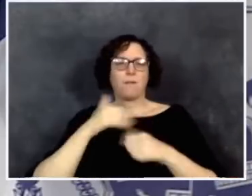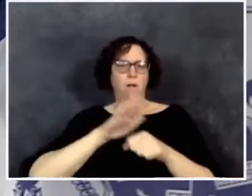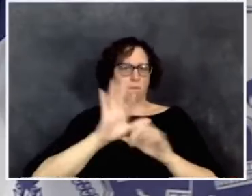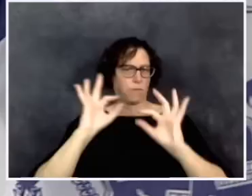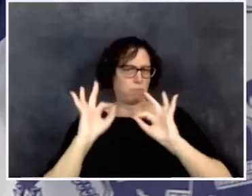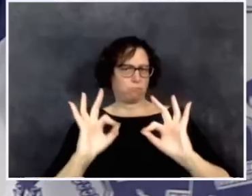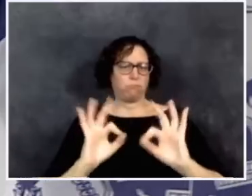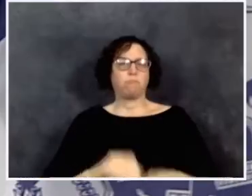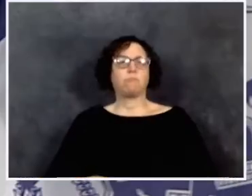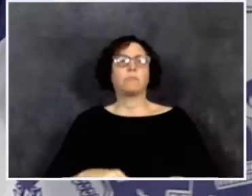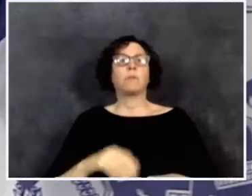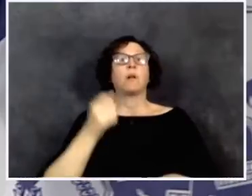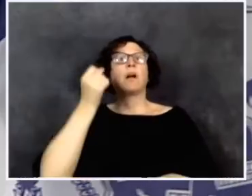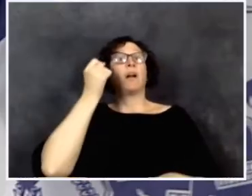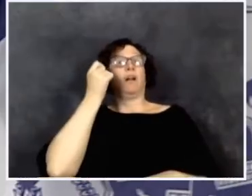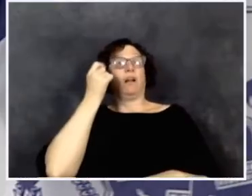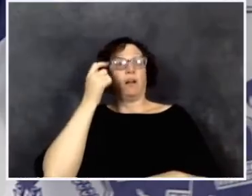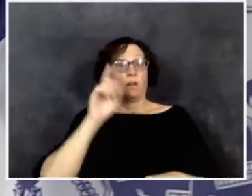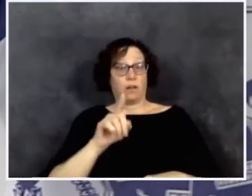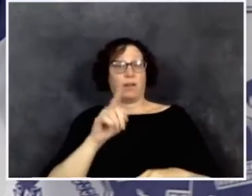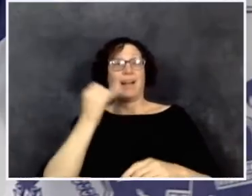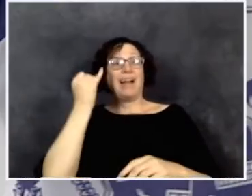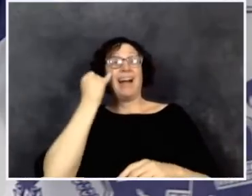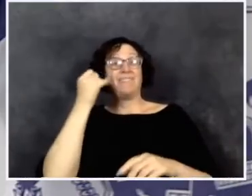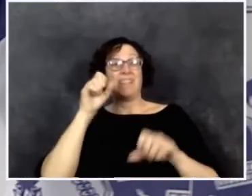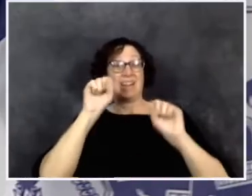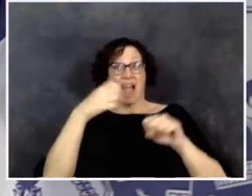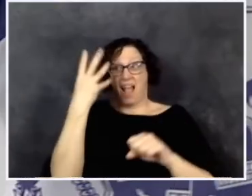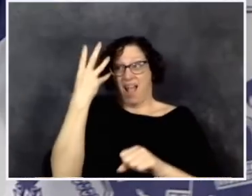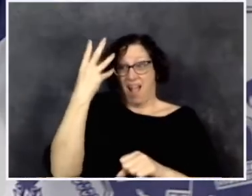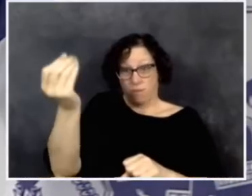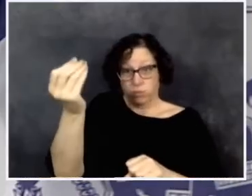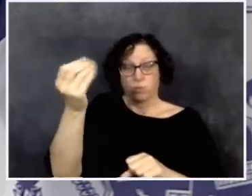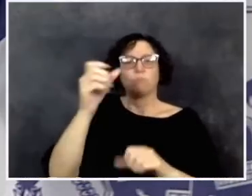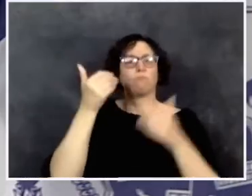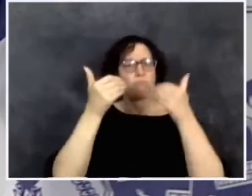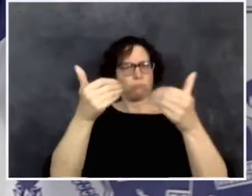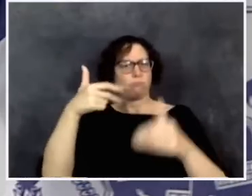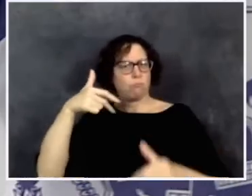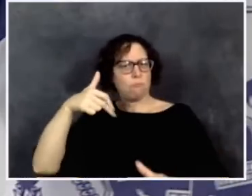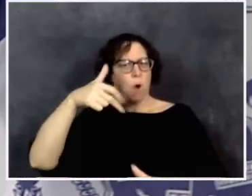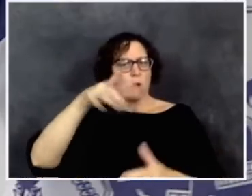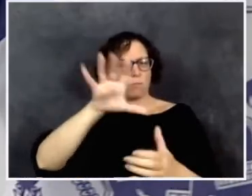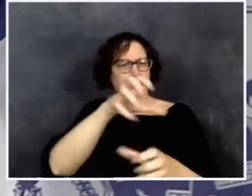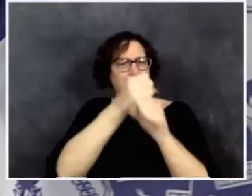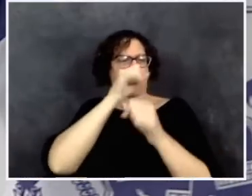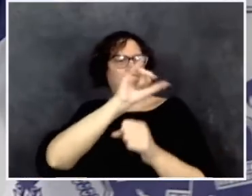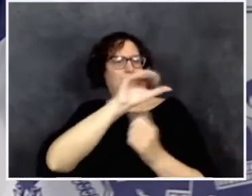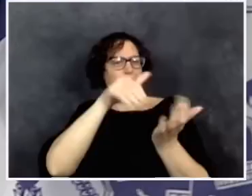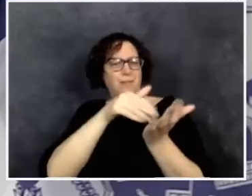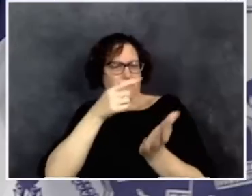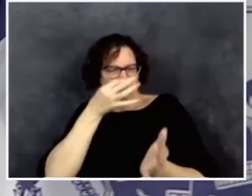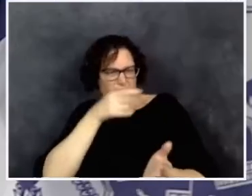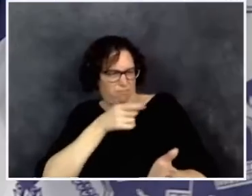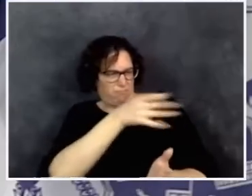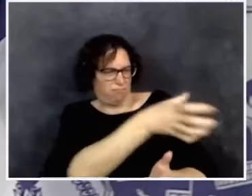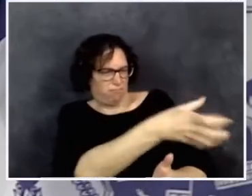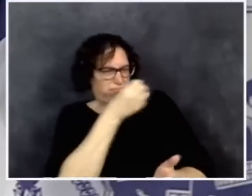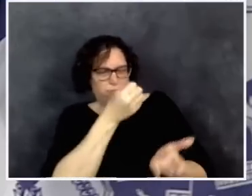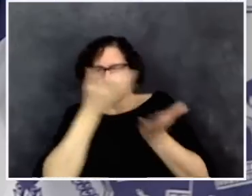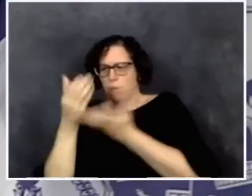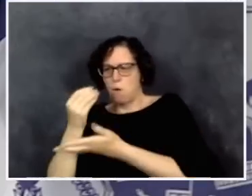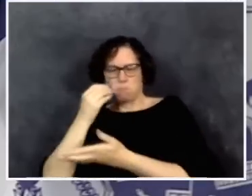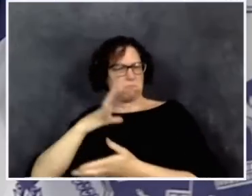most important message is, if for any reason it didn't work before, 311 has been reinforced, and you can call it and you will get the service you need.